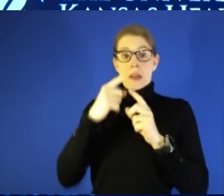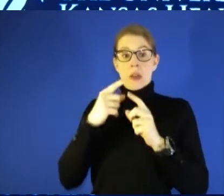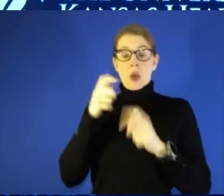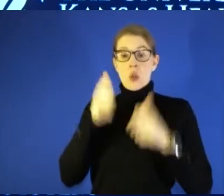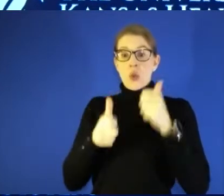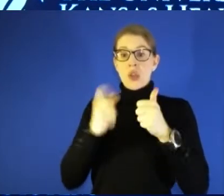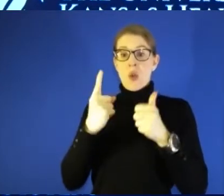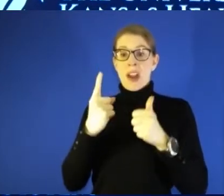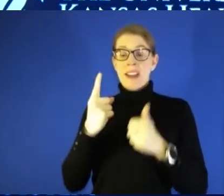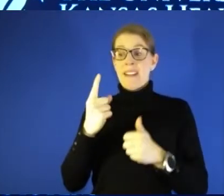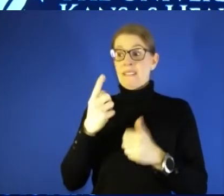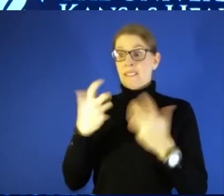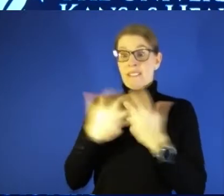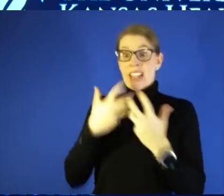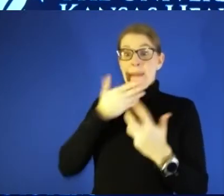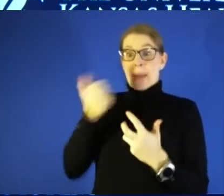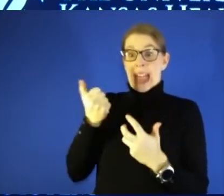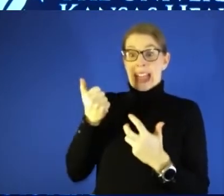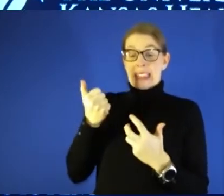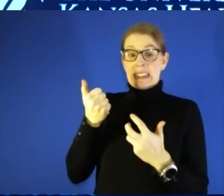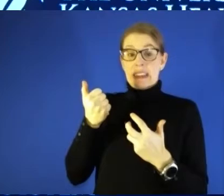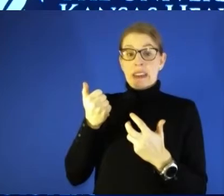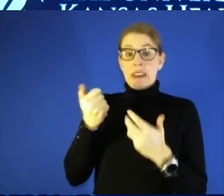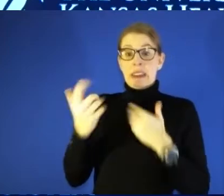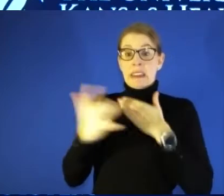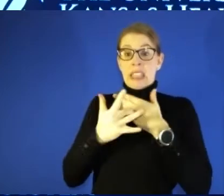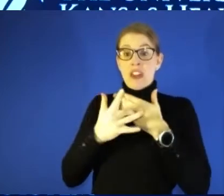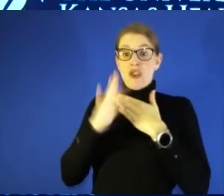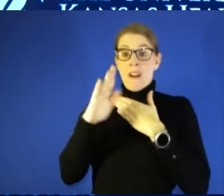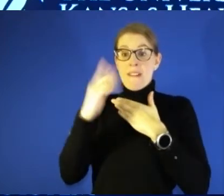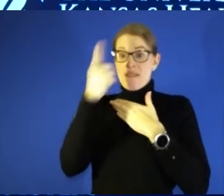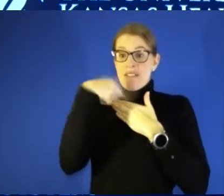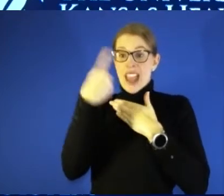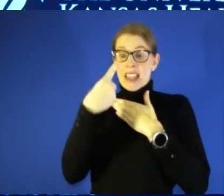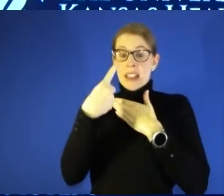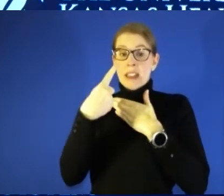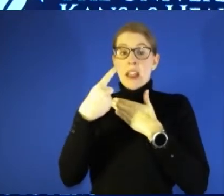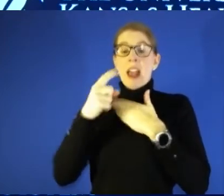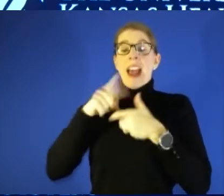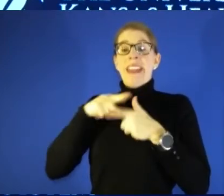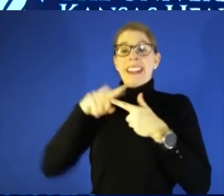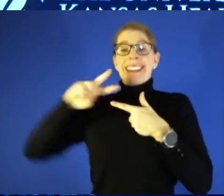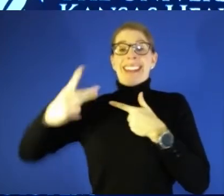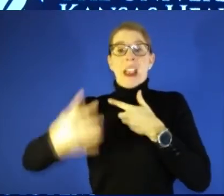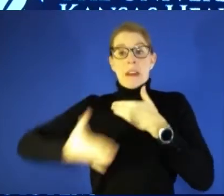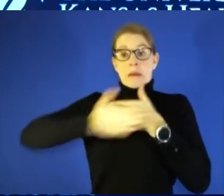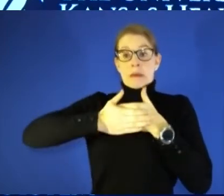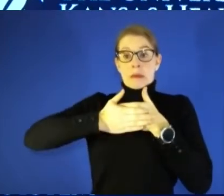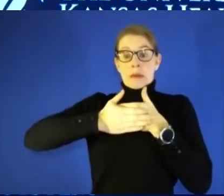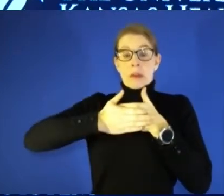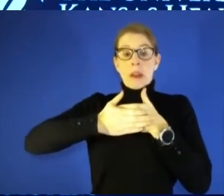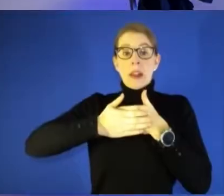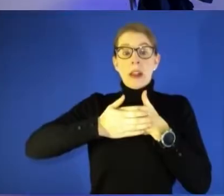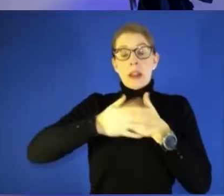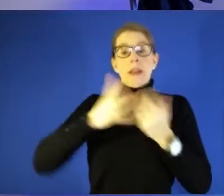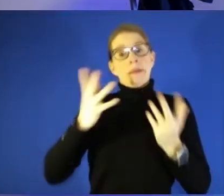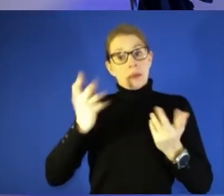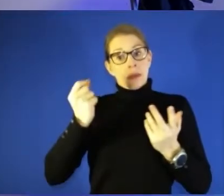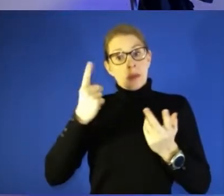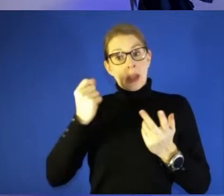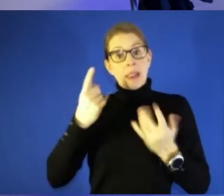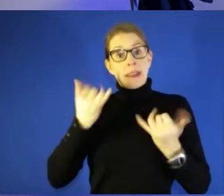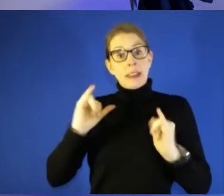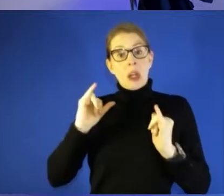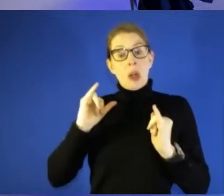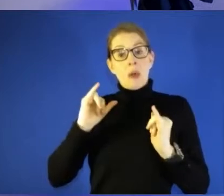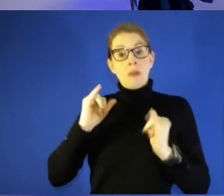fits the best, closest to your face, and then put the other mask over the top. And again, provided you can still breathe comfortably. Okay, my head is spinning